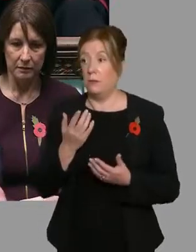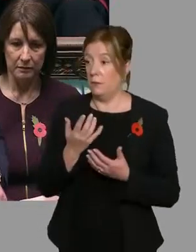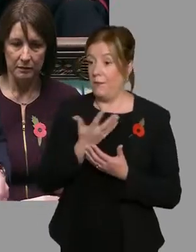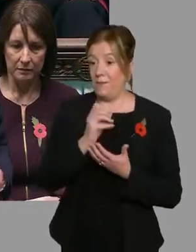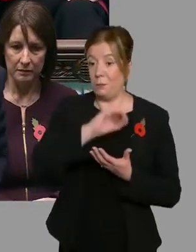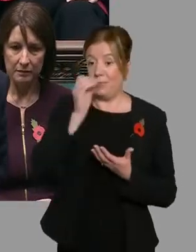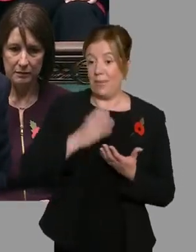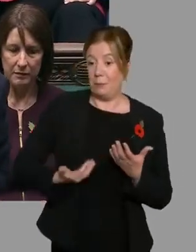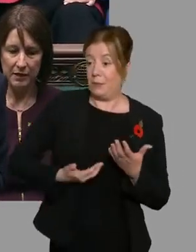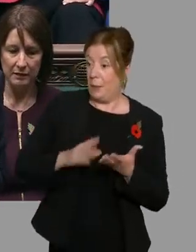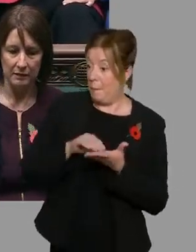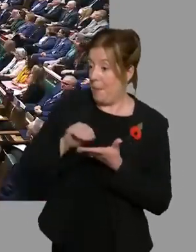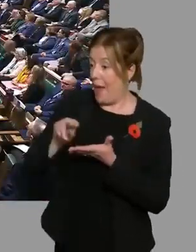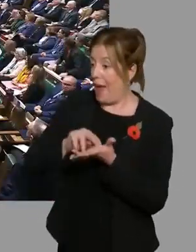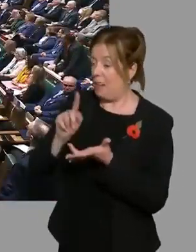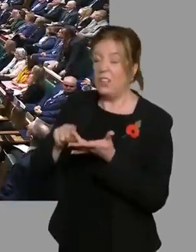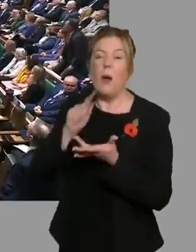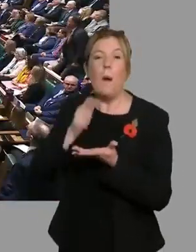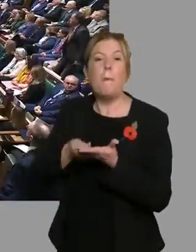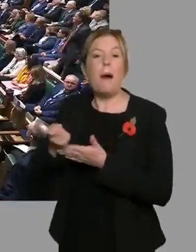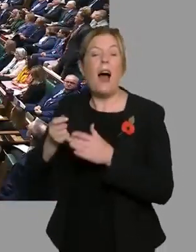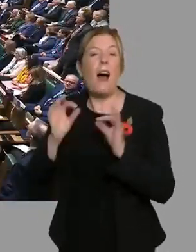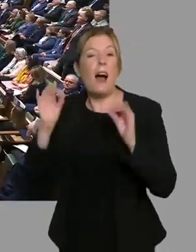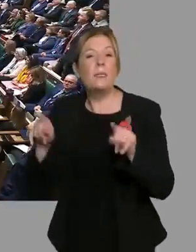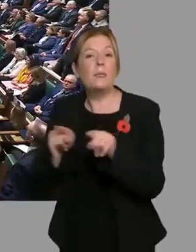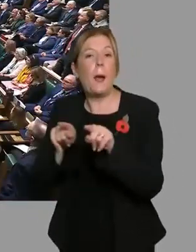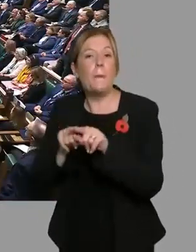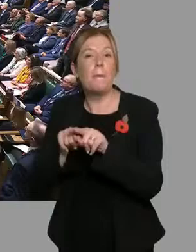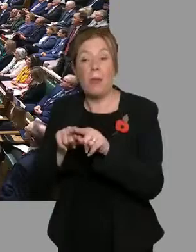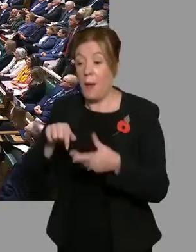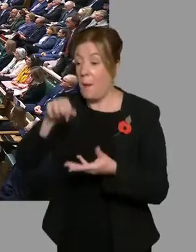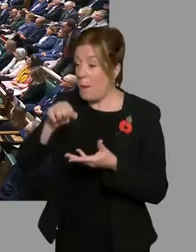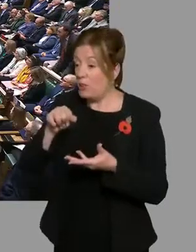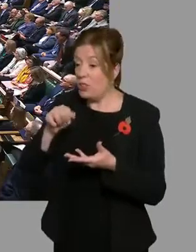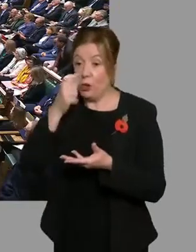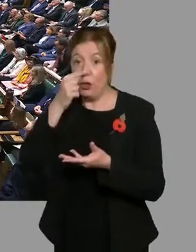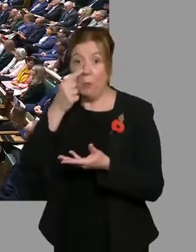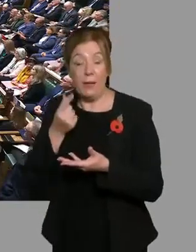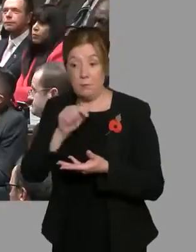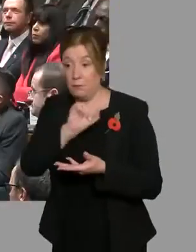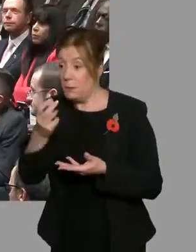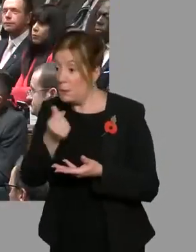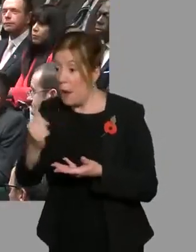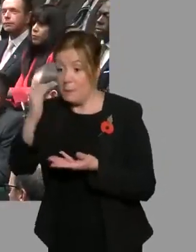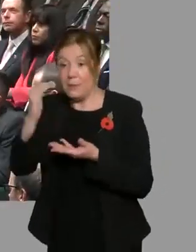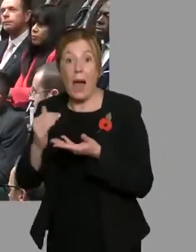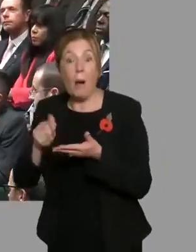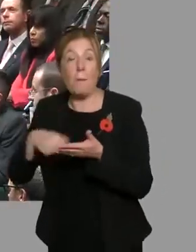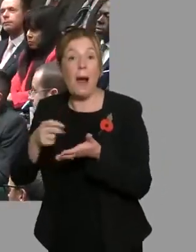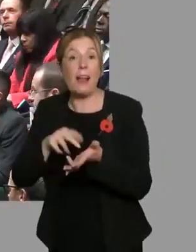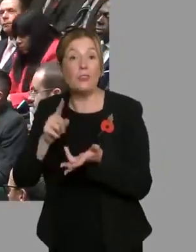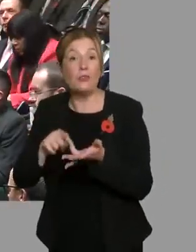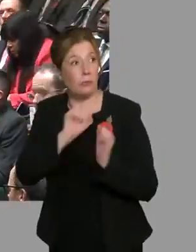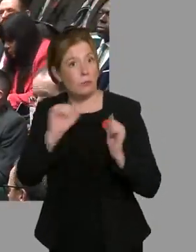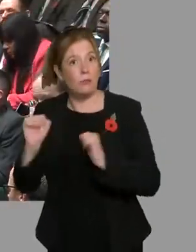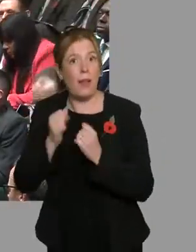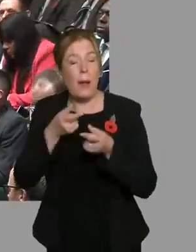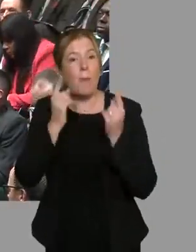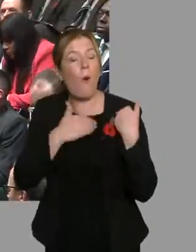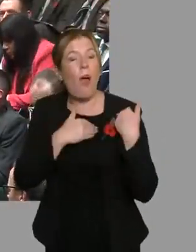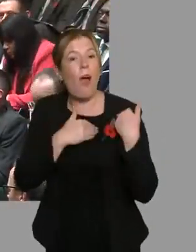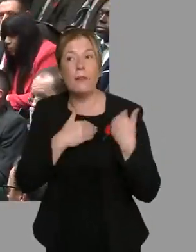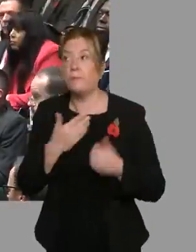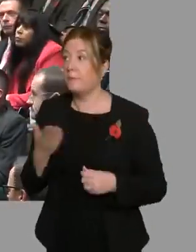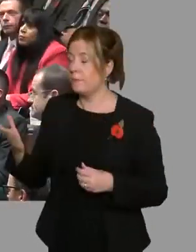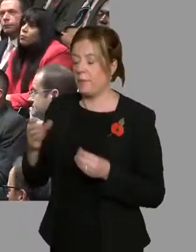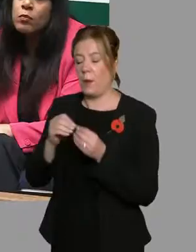less after the budget. Thank you. Phil Brickle. Yeah, my constituents in Bolton West were pleased to hear last week's budget